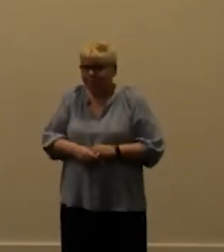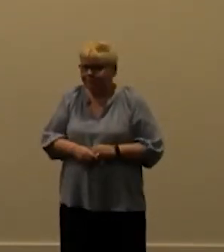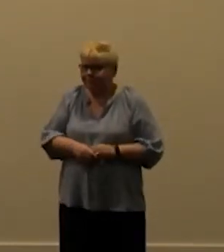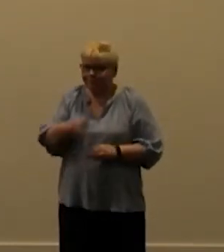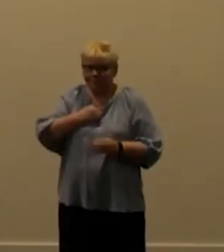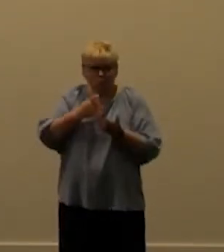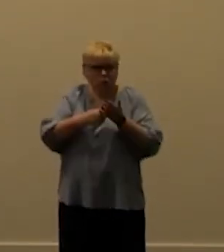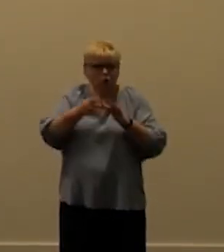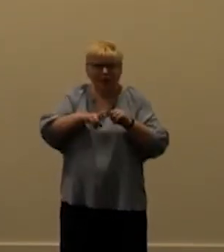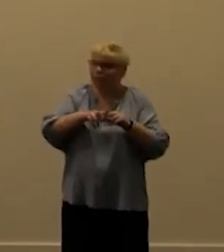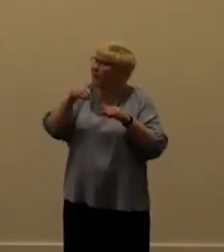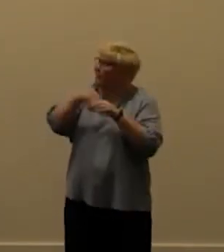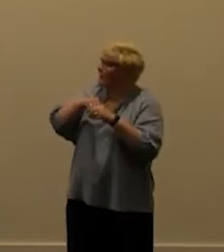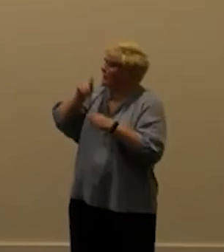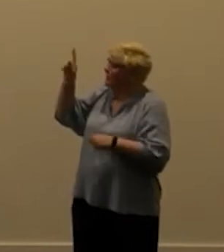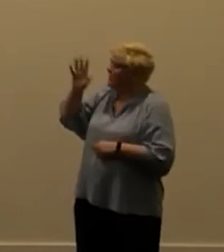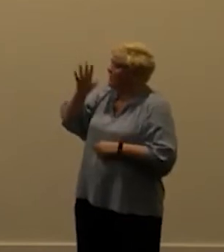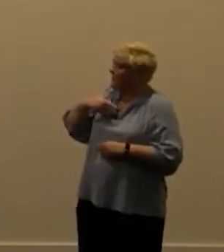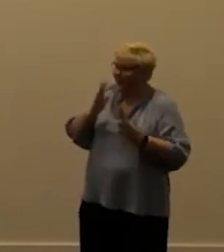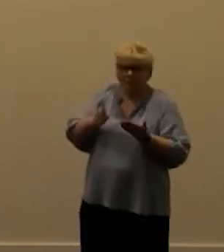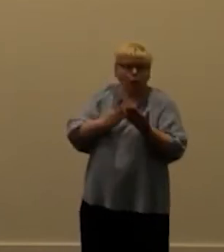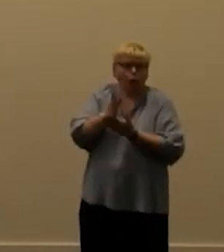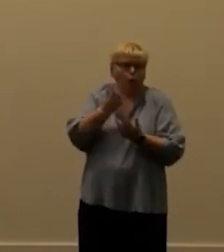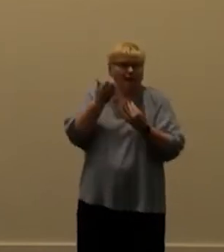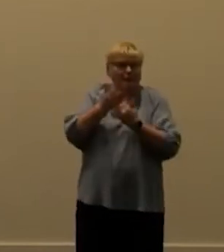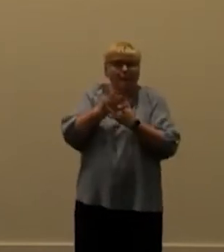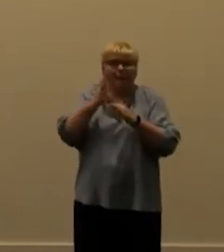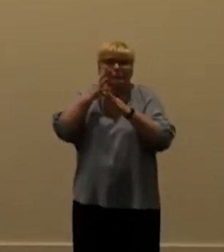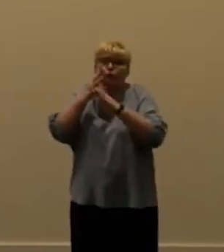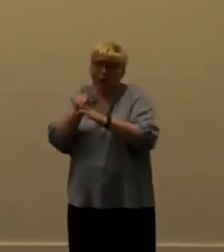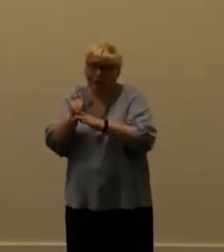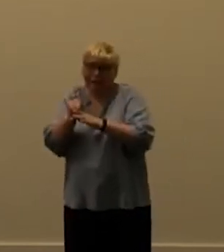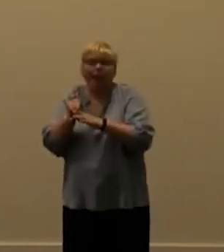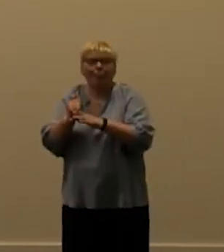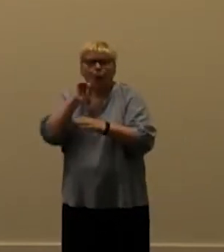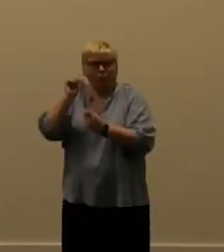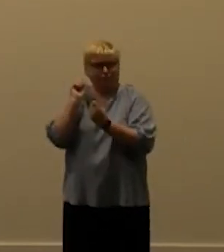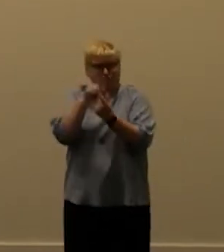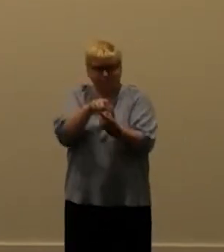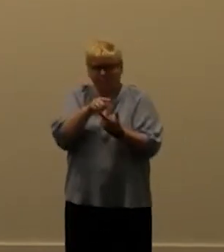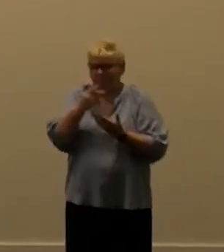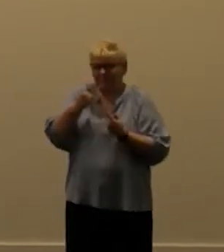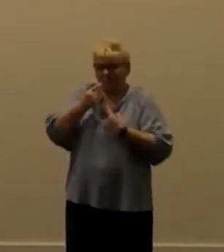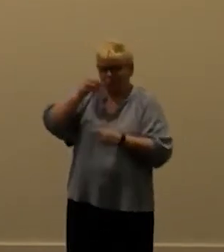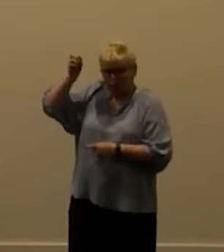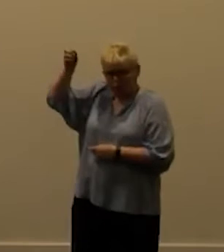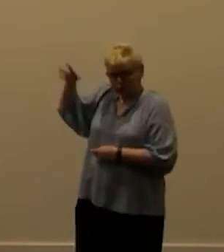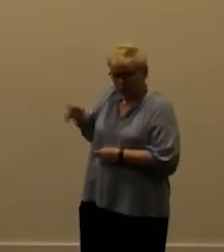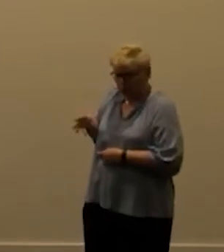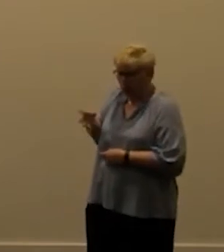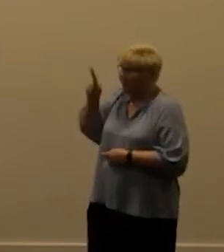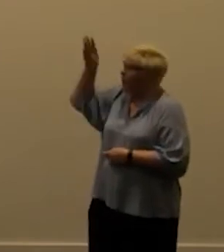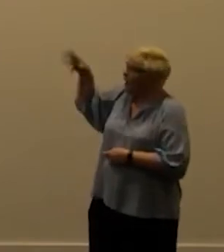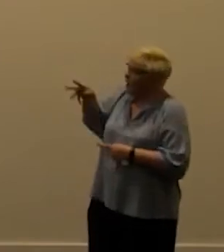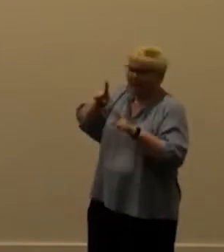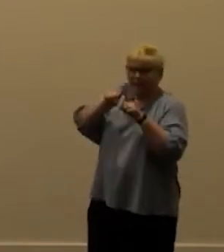My references are in the slide deck. I have to run it through the accessibility check, and then I'll get it over to you guys, and you guys can have a look at all the references. But they're kind of all the different elements I